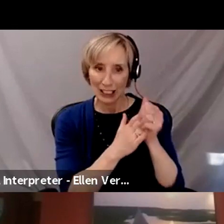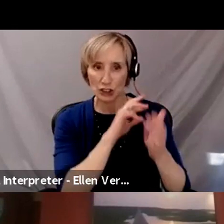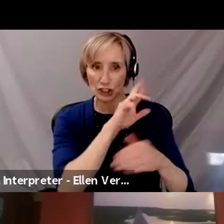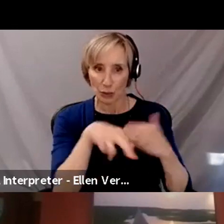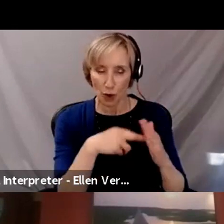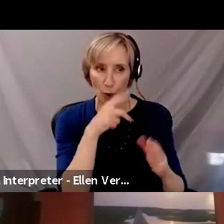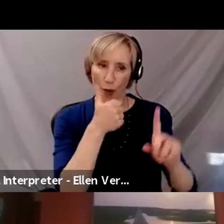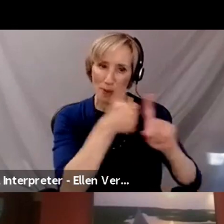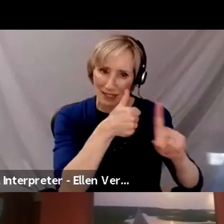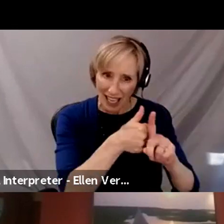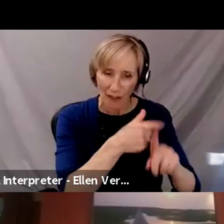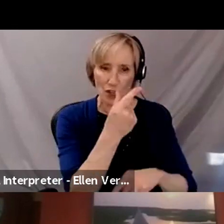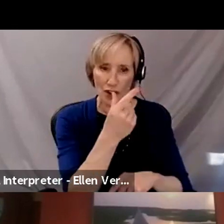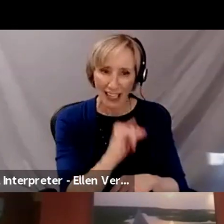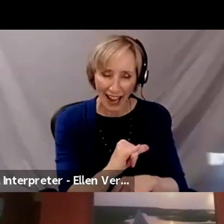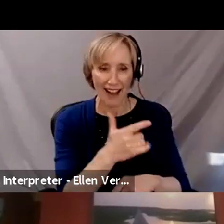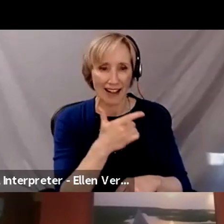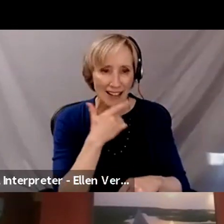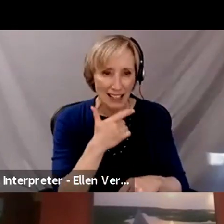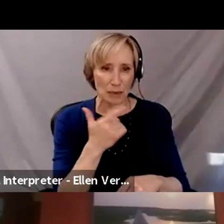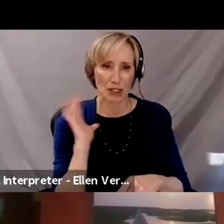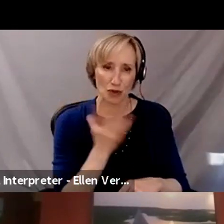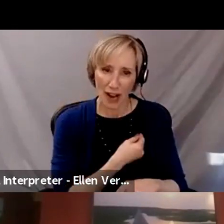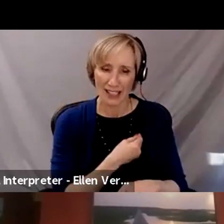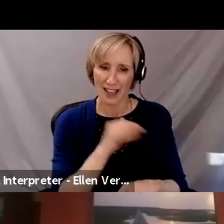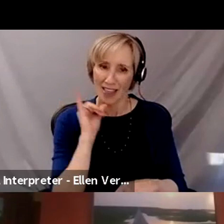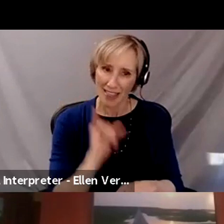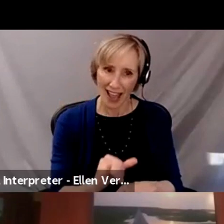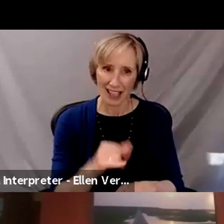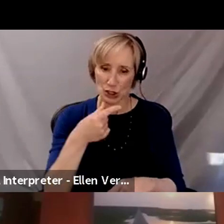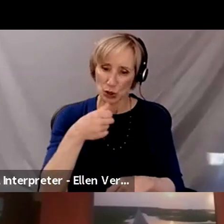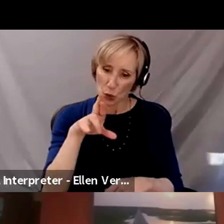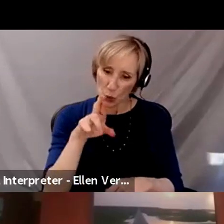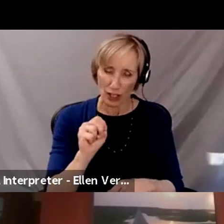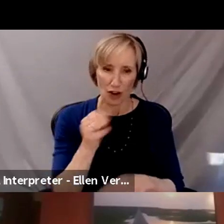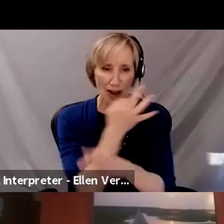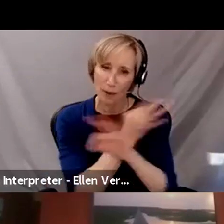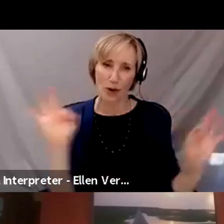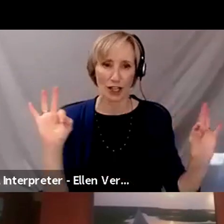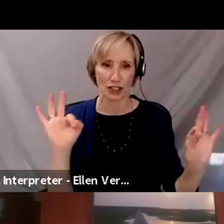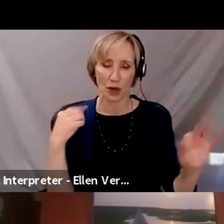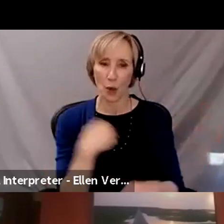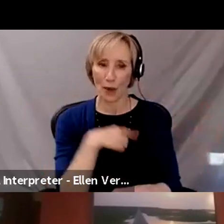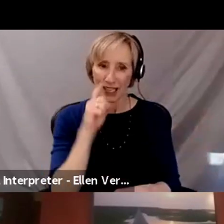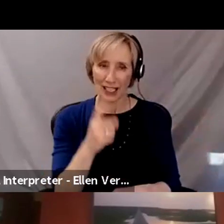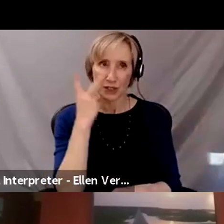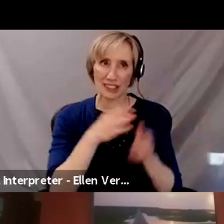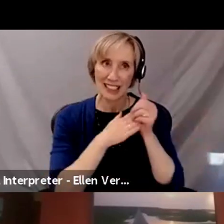applicable here when we talk about queer liberation, that we should have that type of leadership. Because if we want to reduce rates